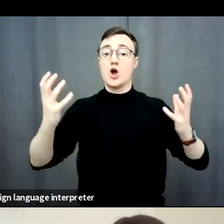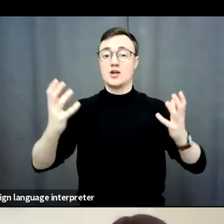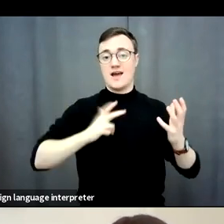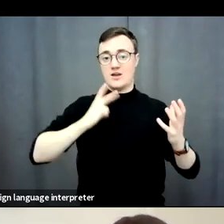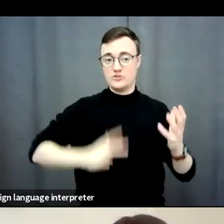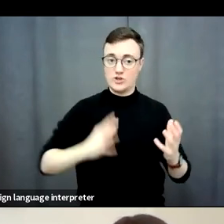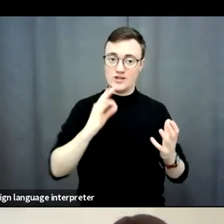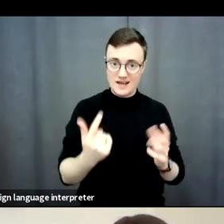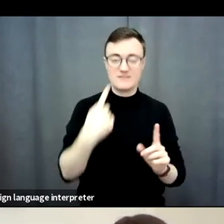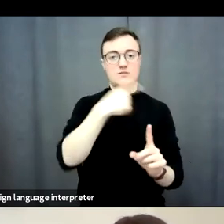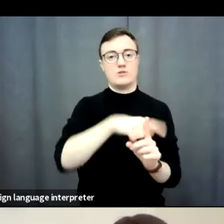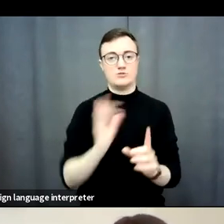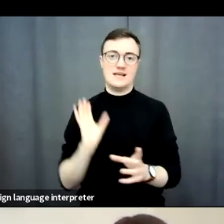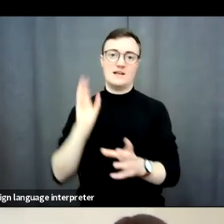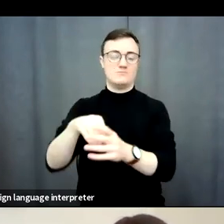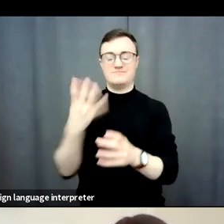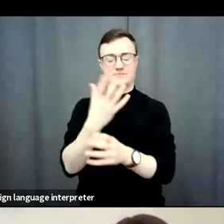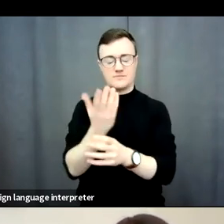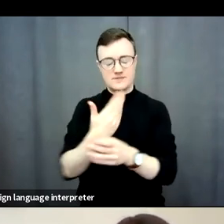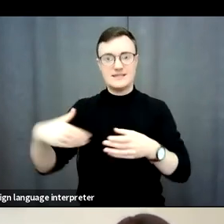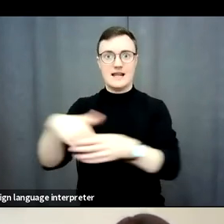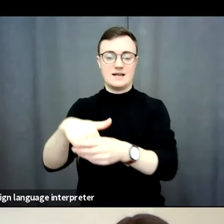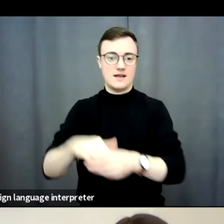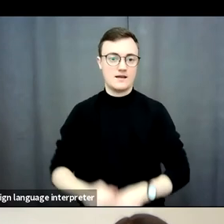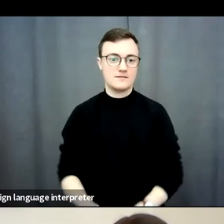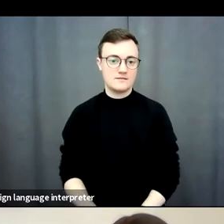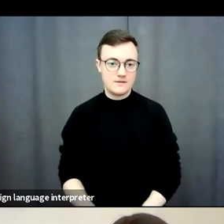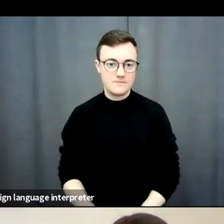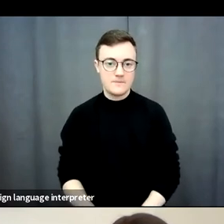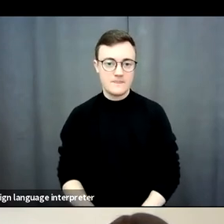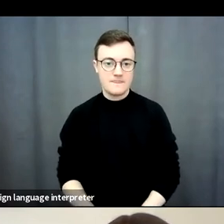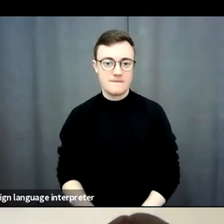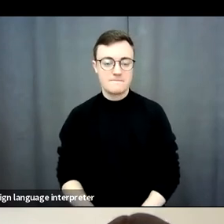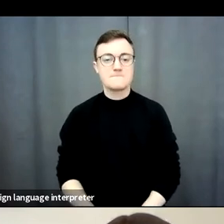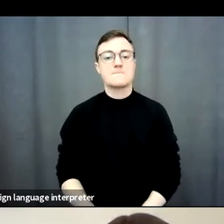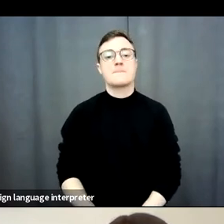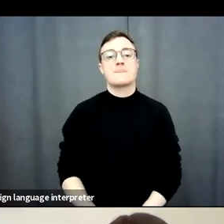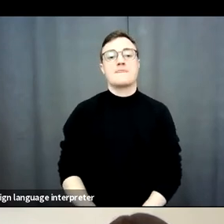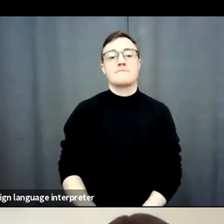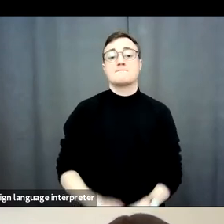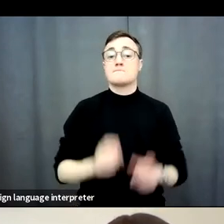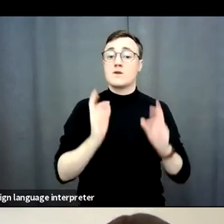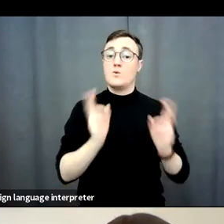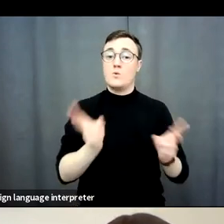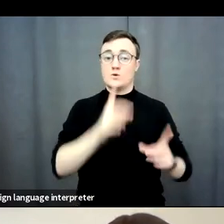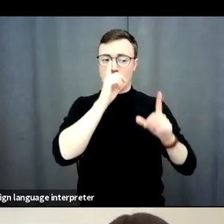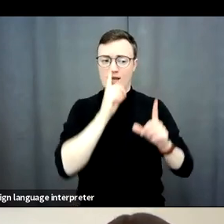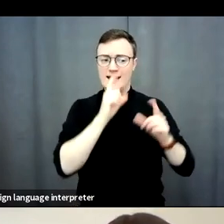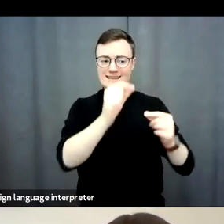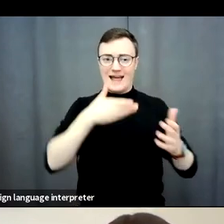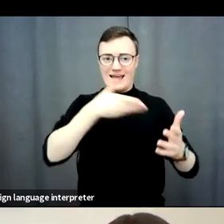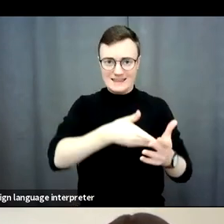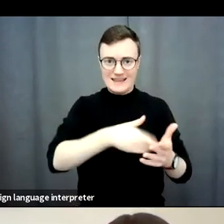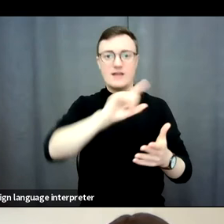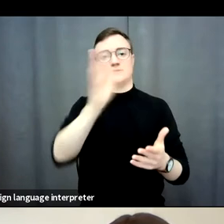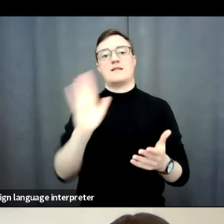safety and participation. The purpose is also to identify and remove obstacles